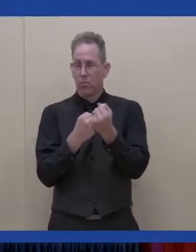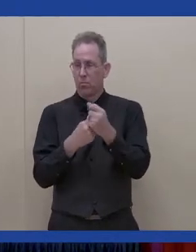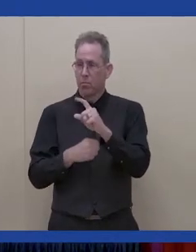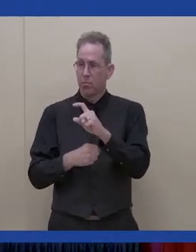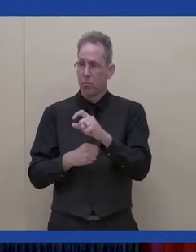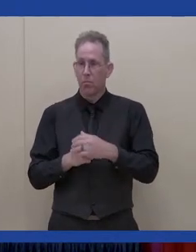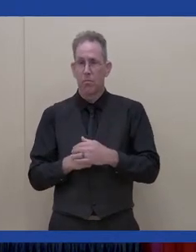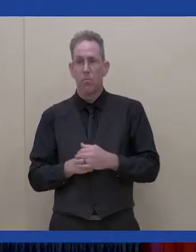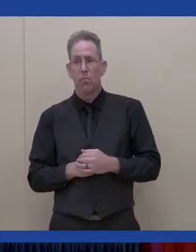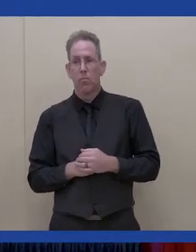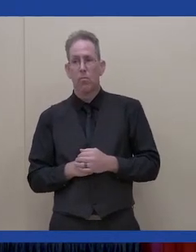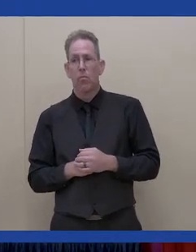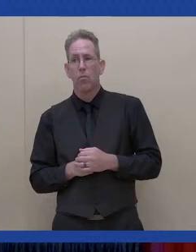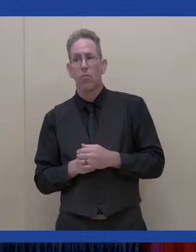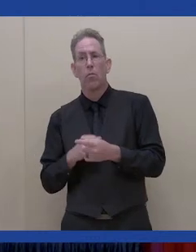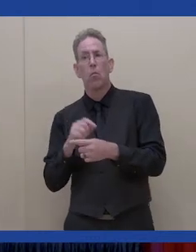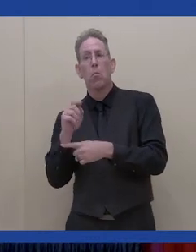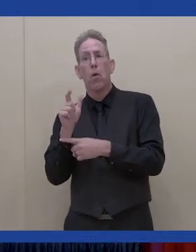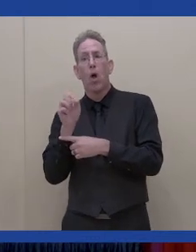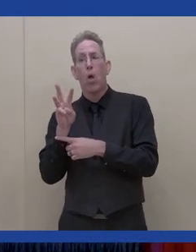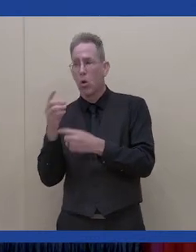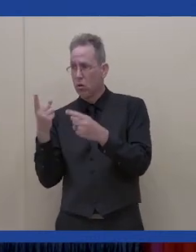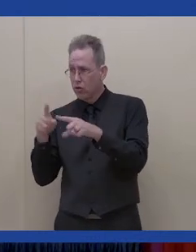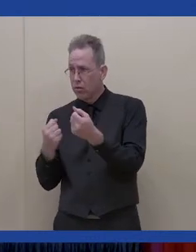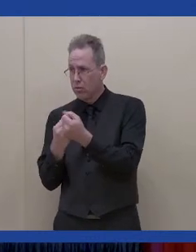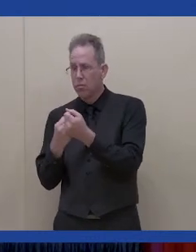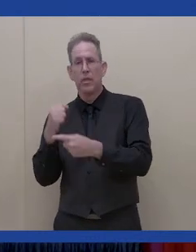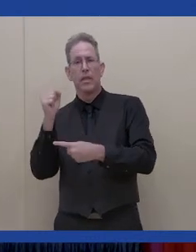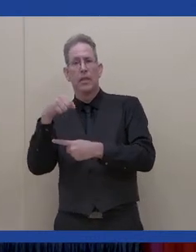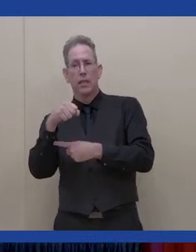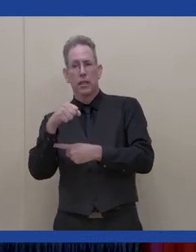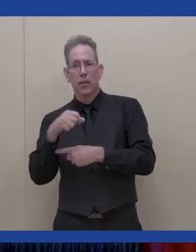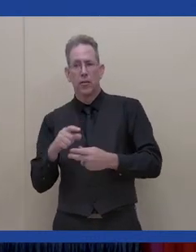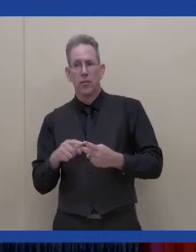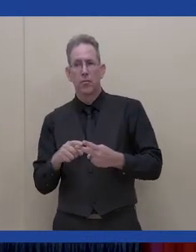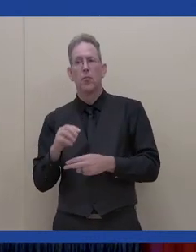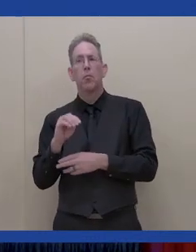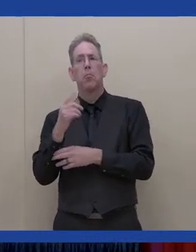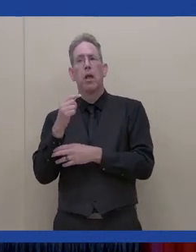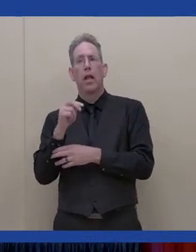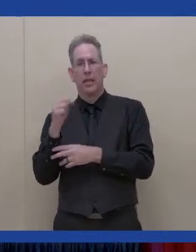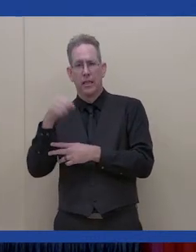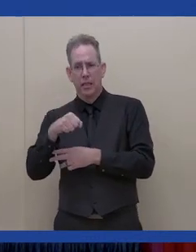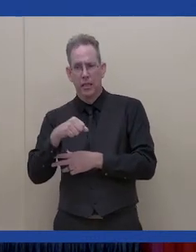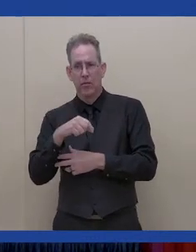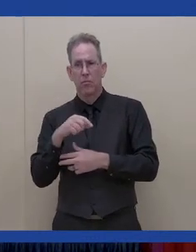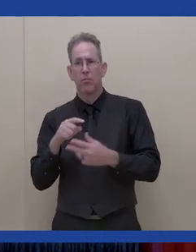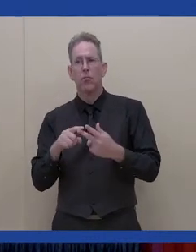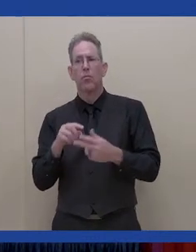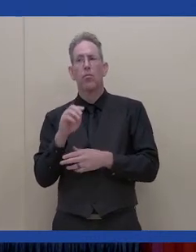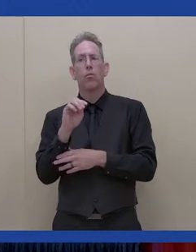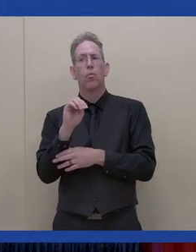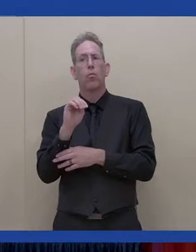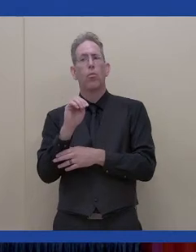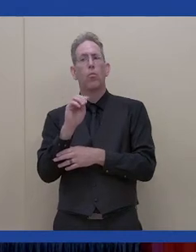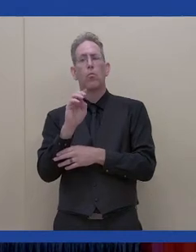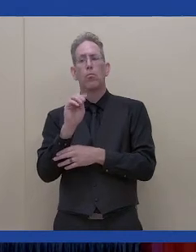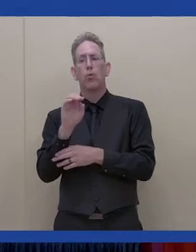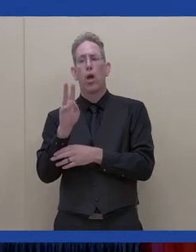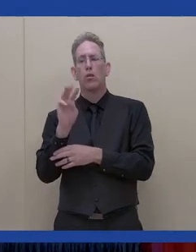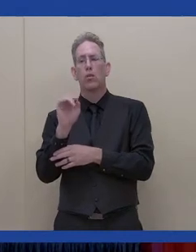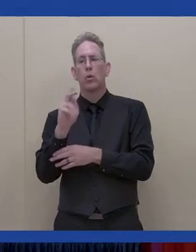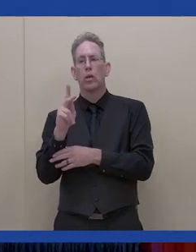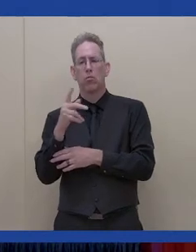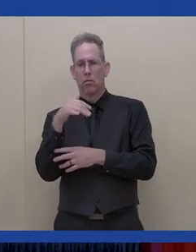Councilor Barlow? Yes. Councilor Bergman? Yes. Councilor Broderick? Yes.